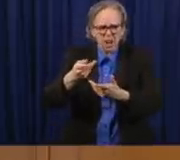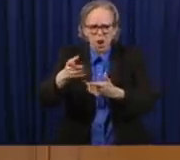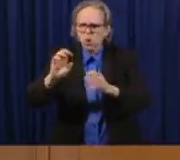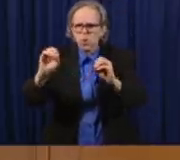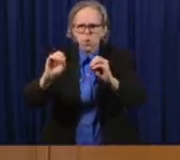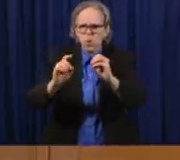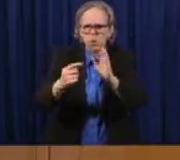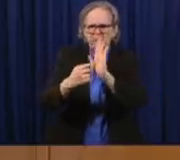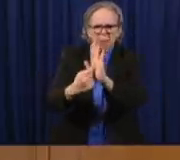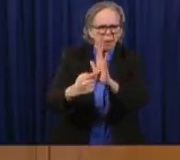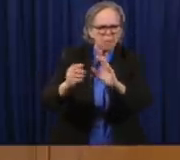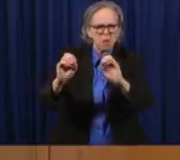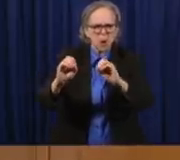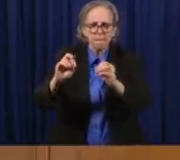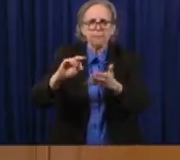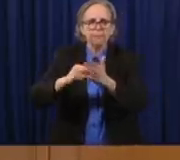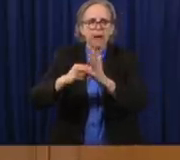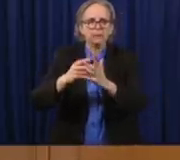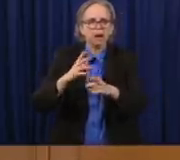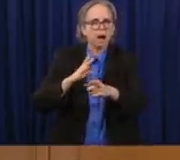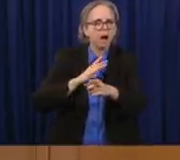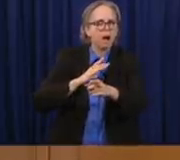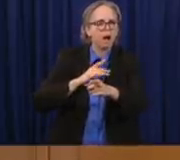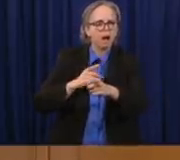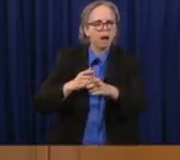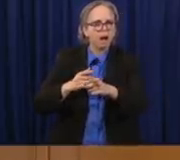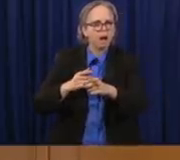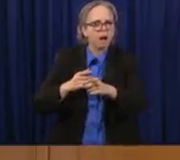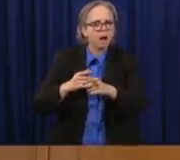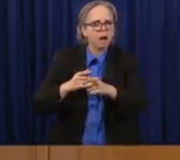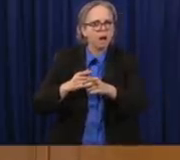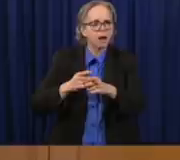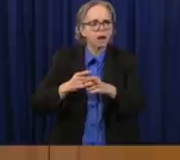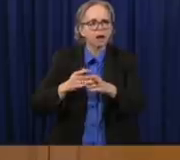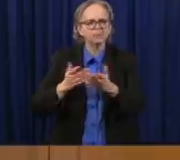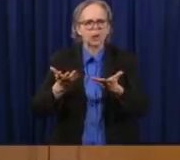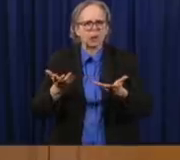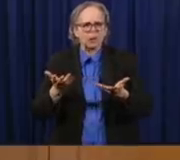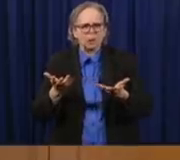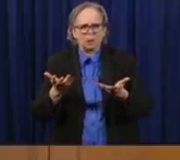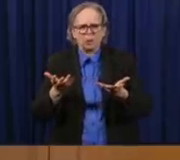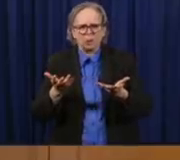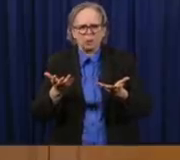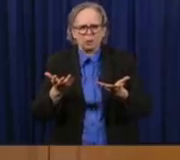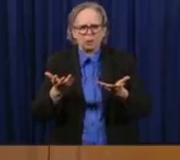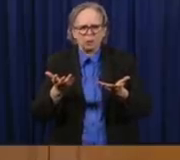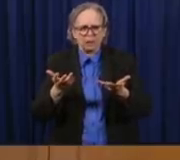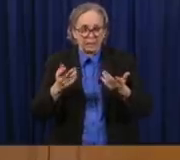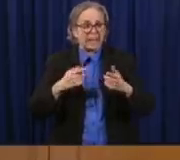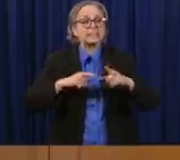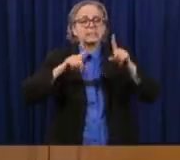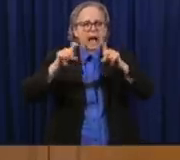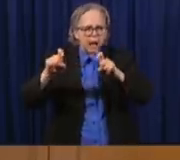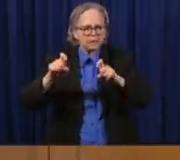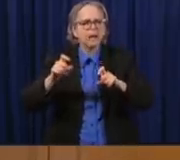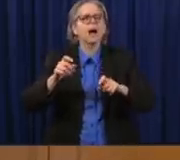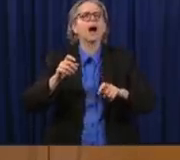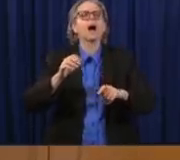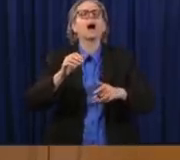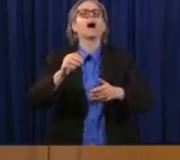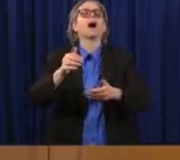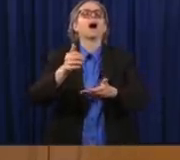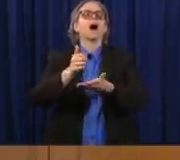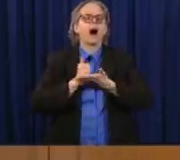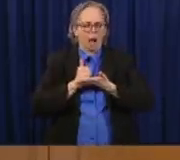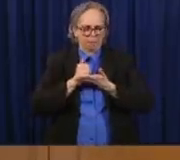we expand that and as we grow in our understanding, we'll probably see more. And then we'll also start to be able to look at